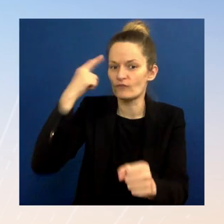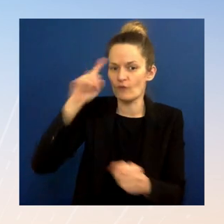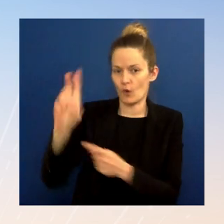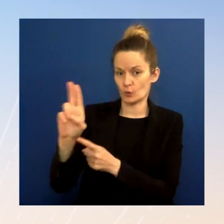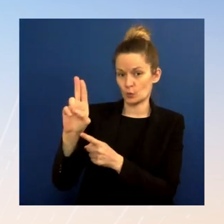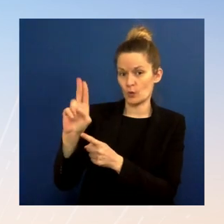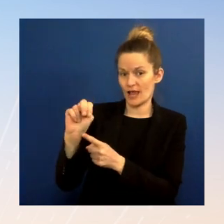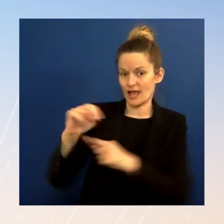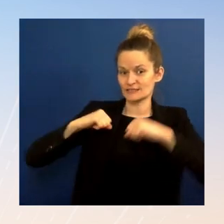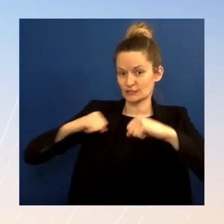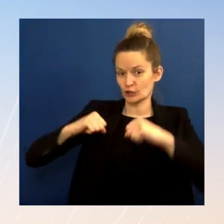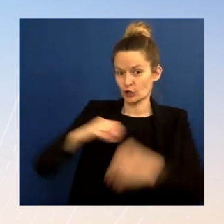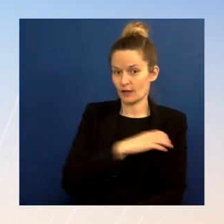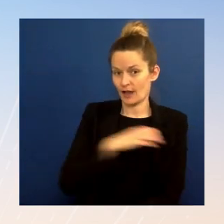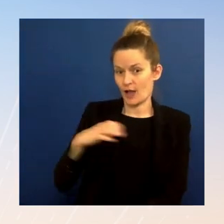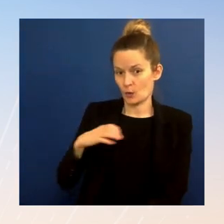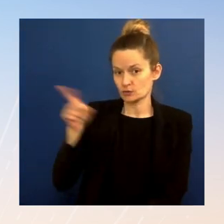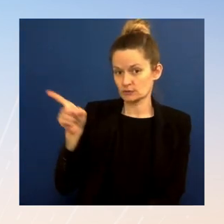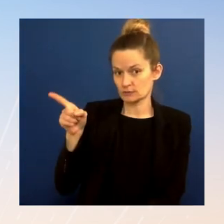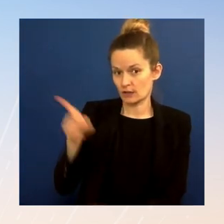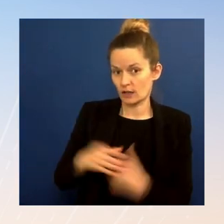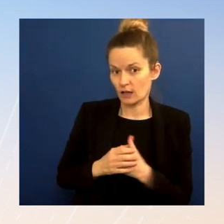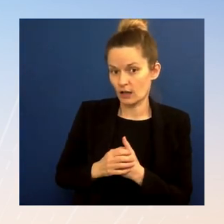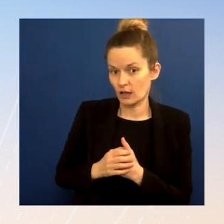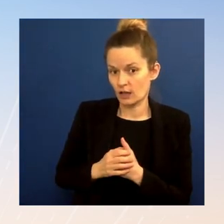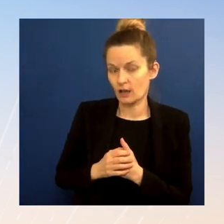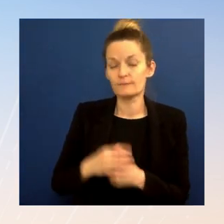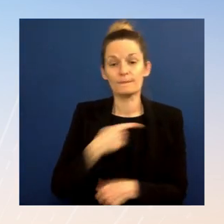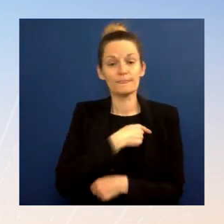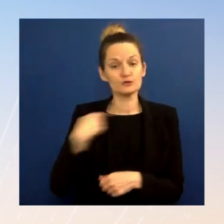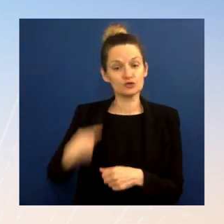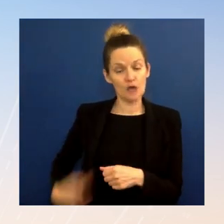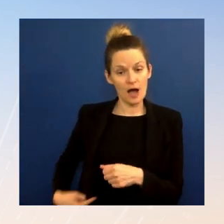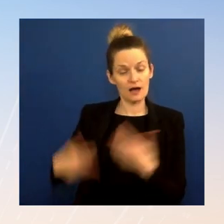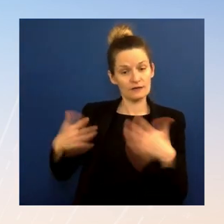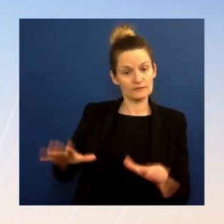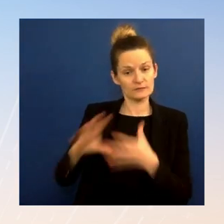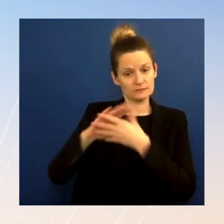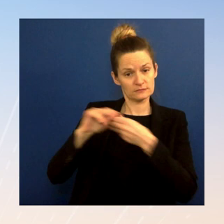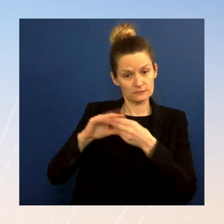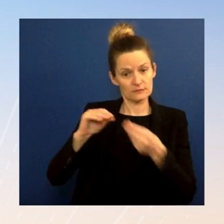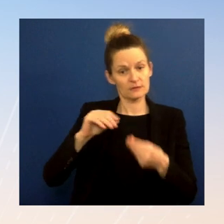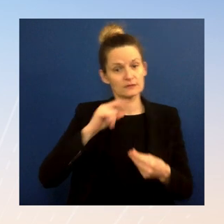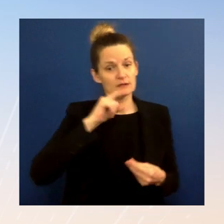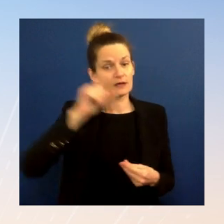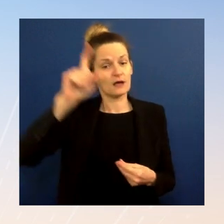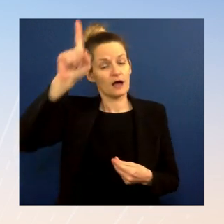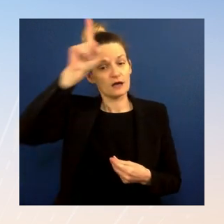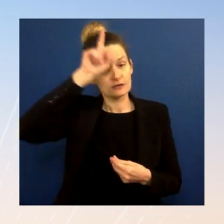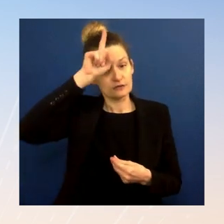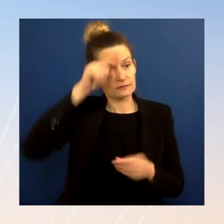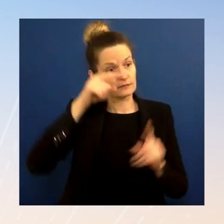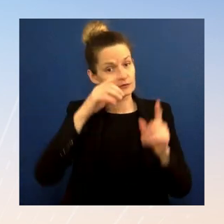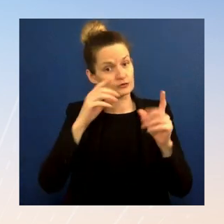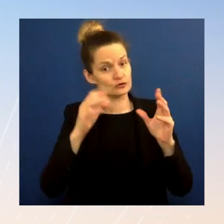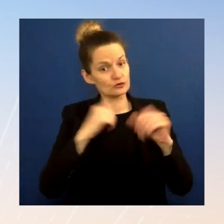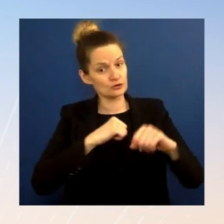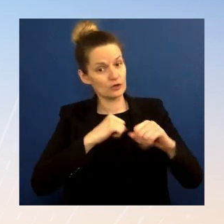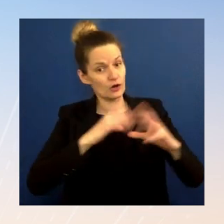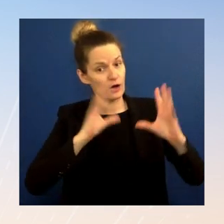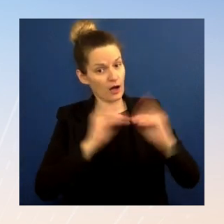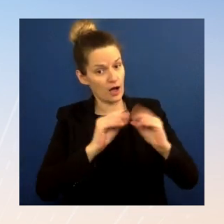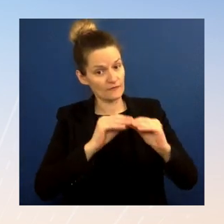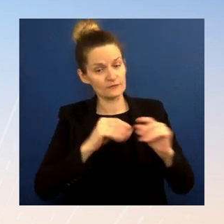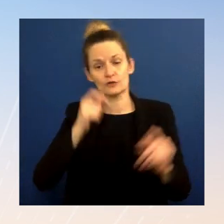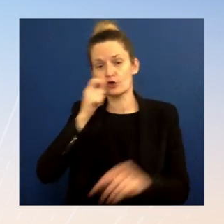sovereignty and territorial integrity of Ukraine, but they also echoed some of the conspiracy theories about chemical weapons